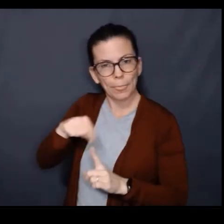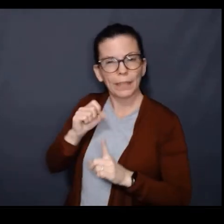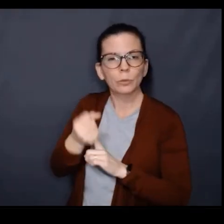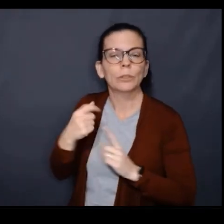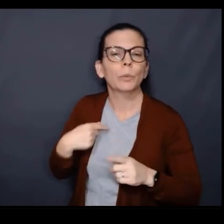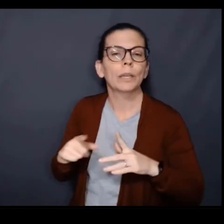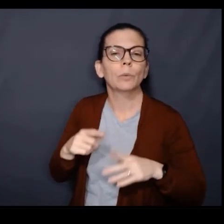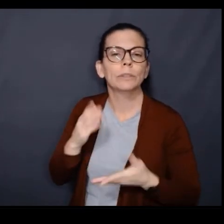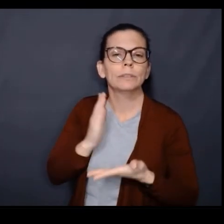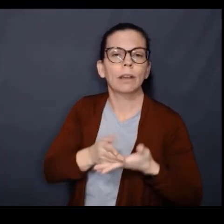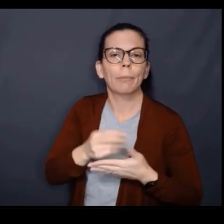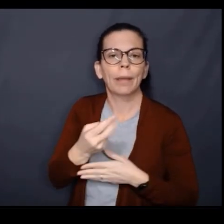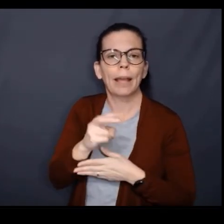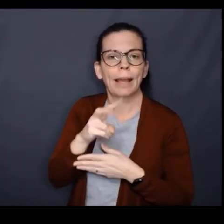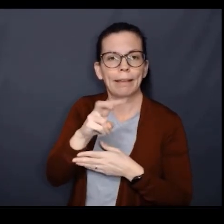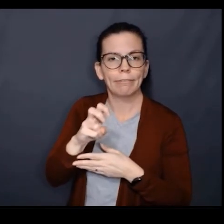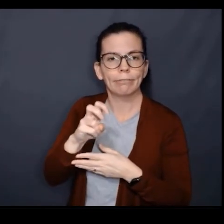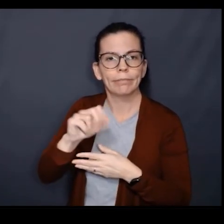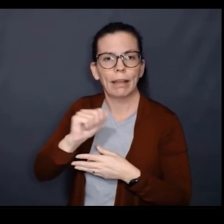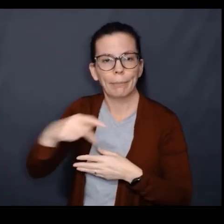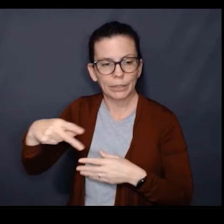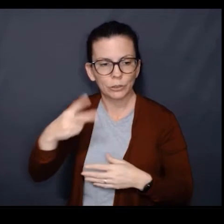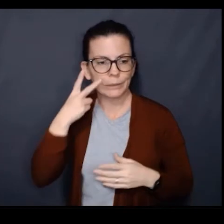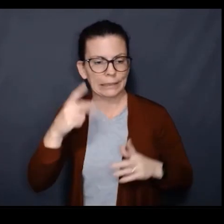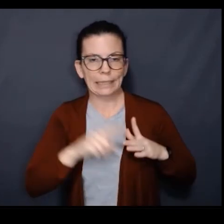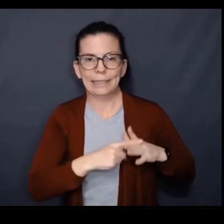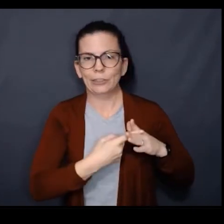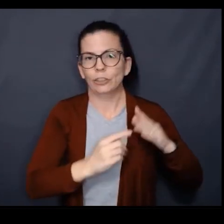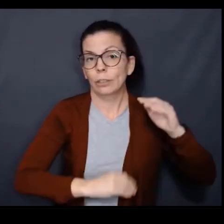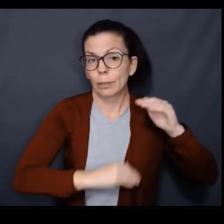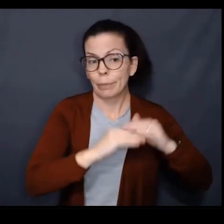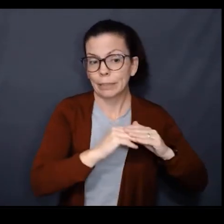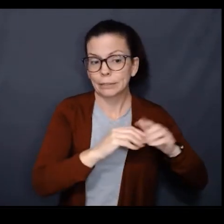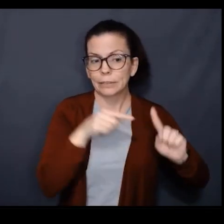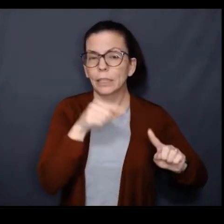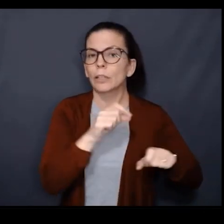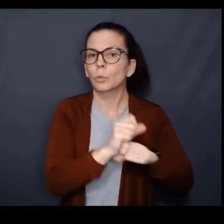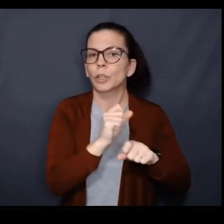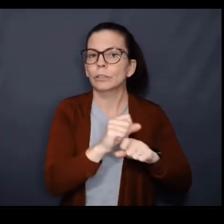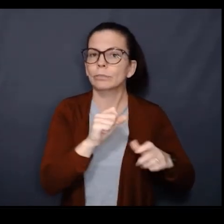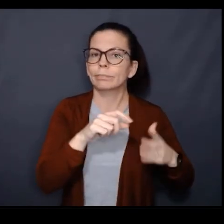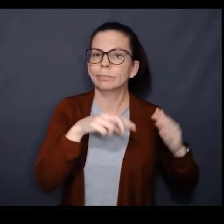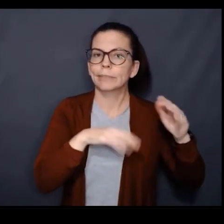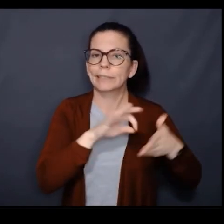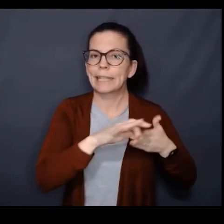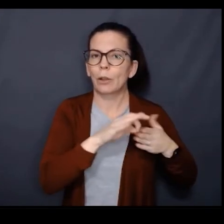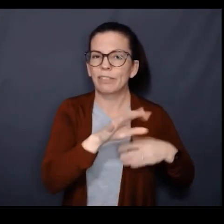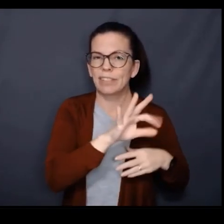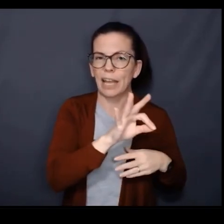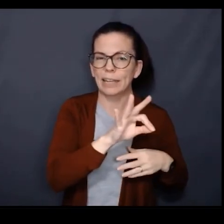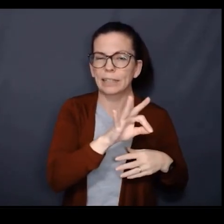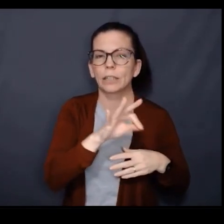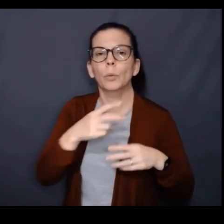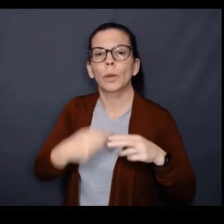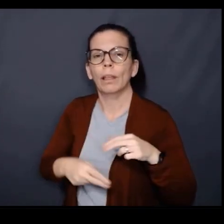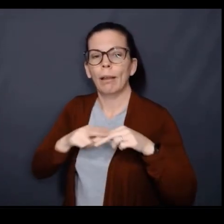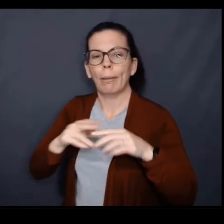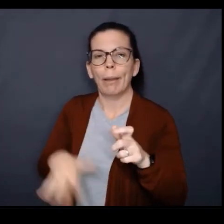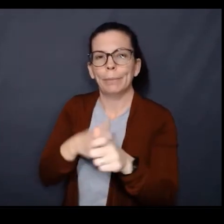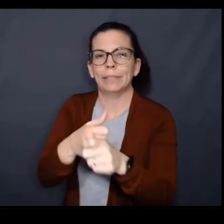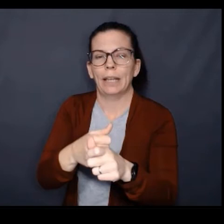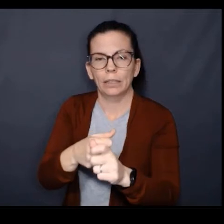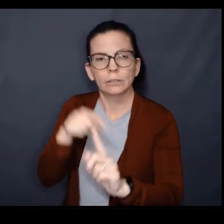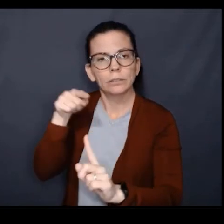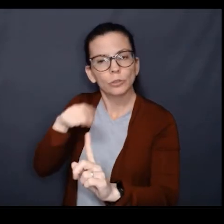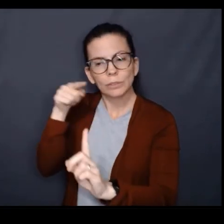it. In this case, we're stopping our Hive application, and we'll see here the initial capacity of the application has a worker count of 9, and we're going to